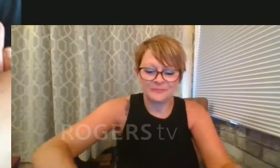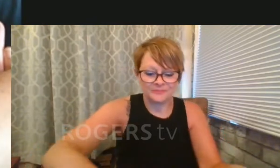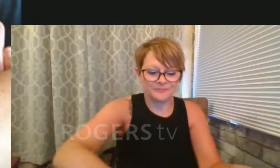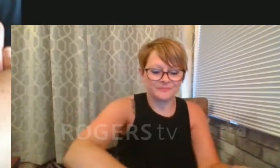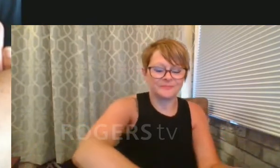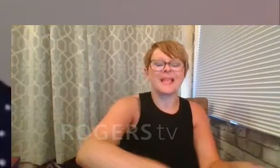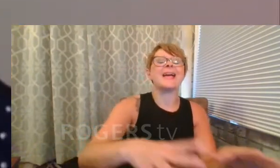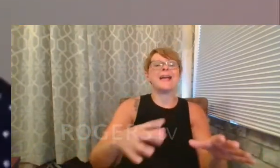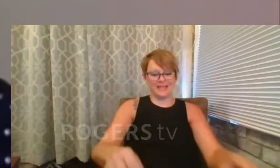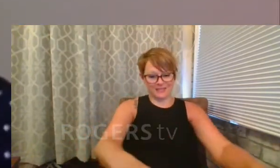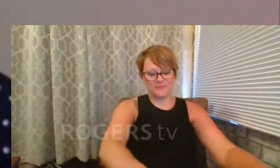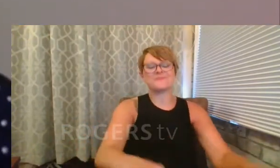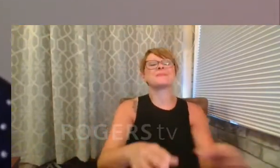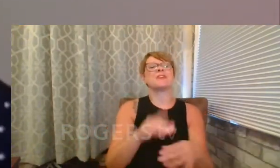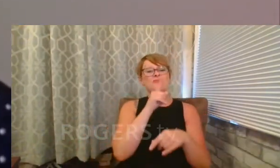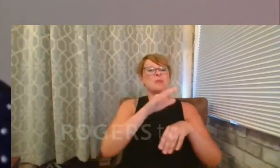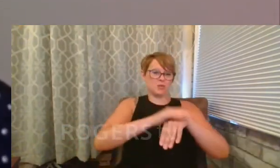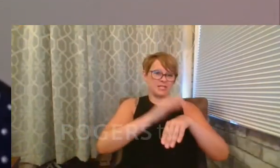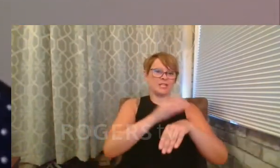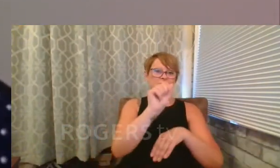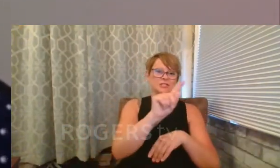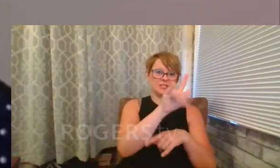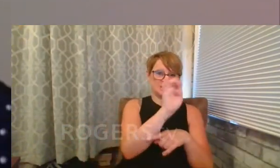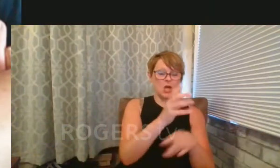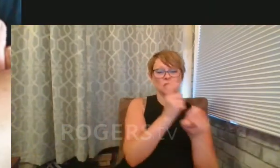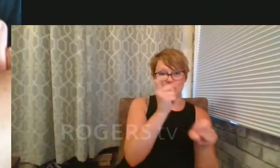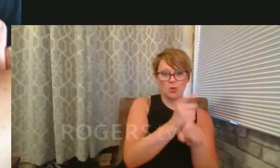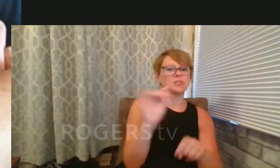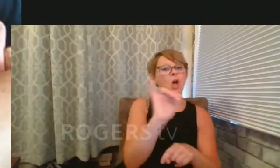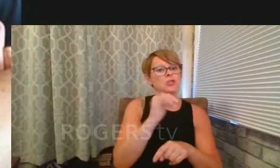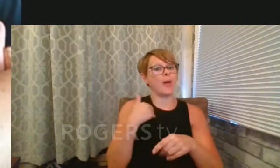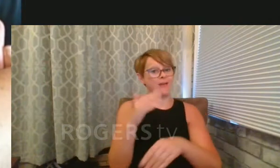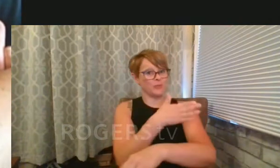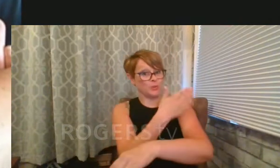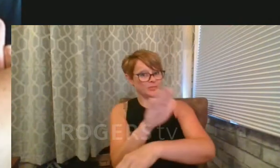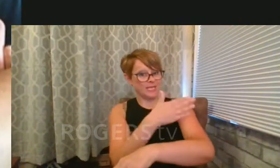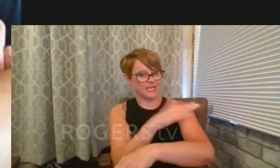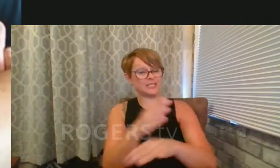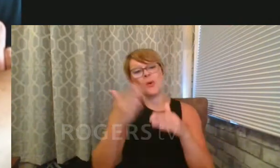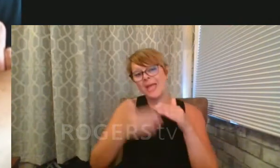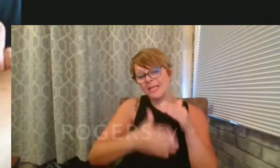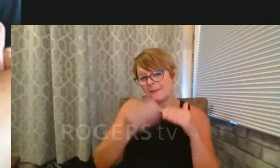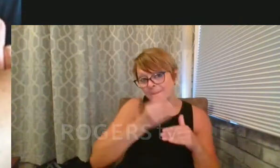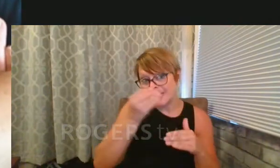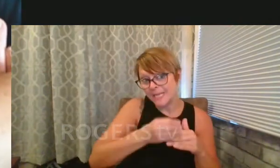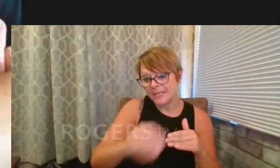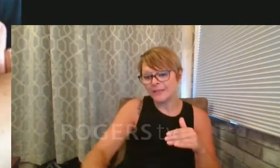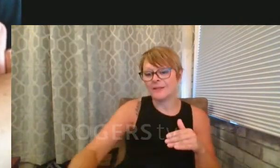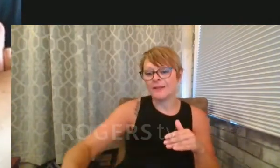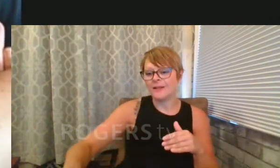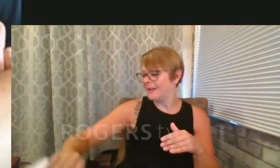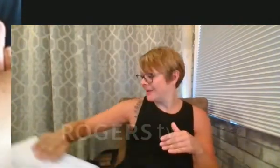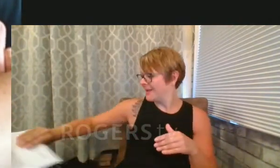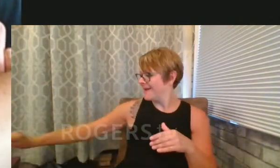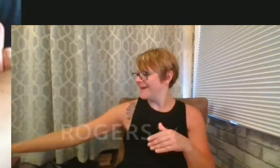British style. Mhm. I also play music, so I will at the end of the meal do a traditional song, or an